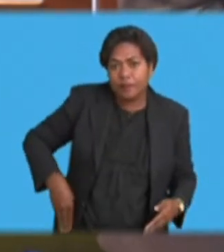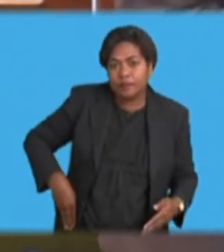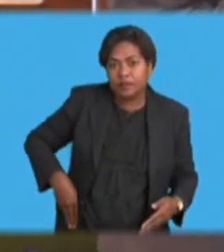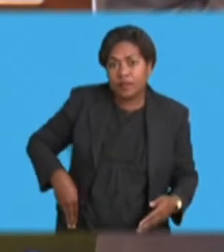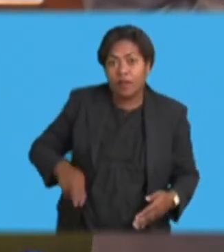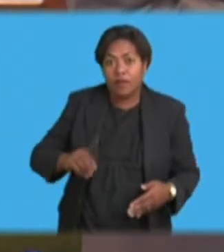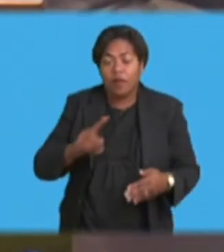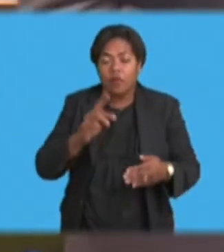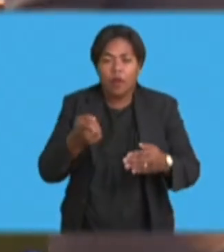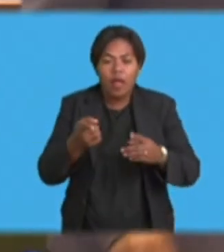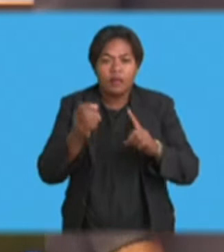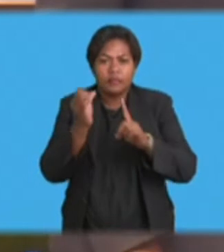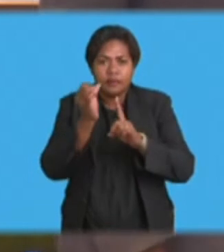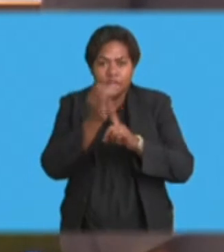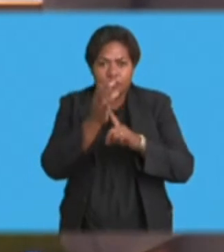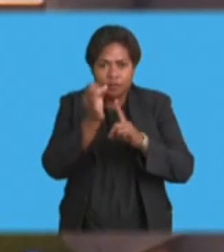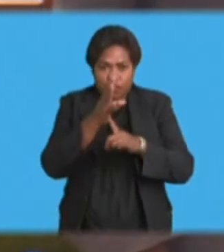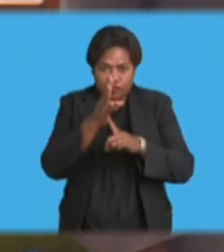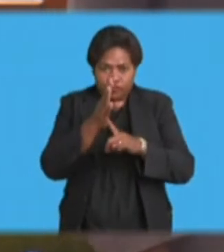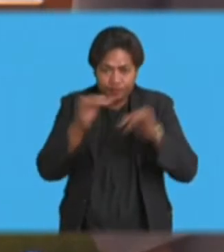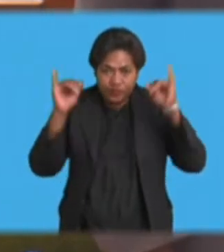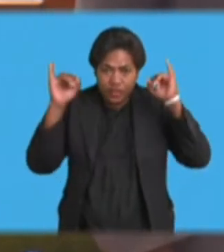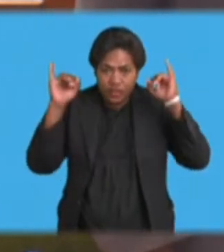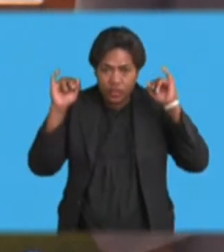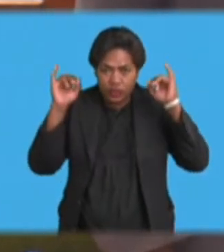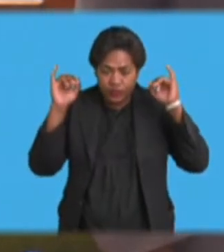this very important national issue.